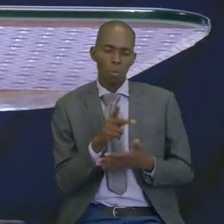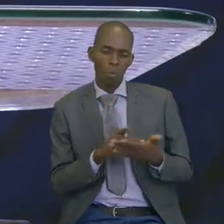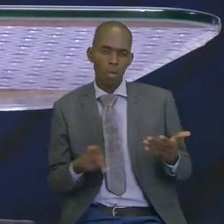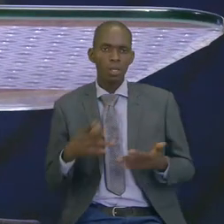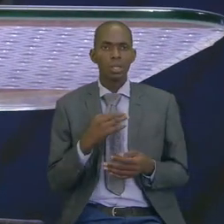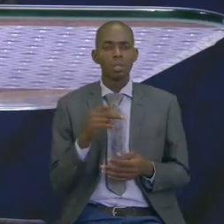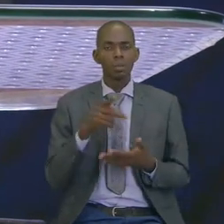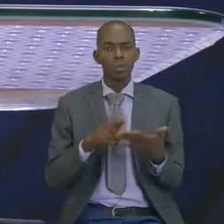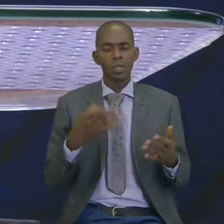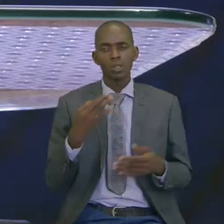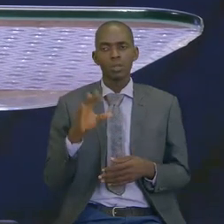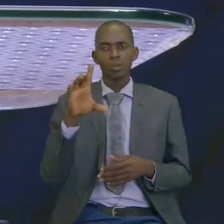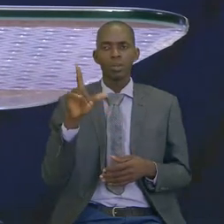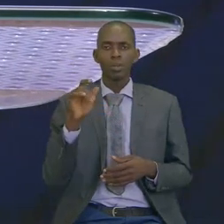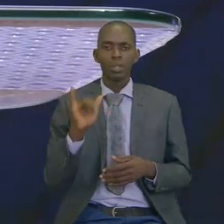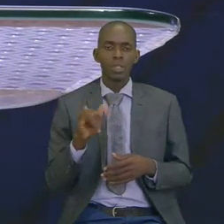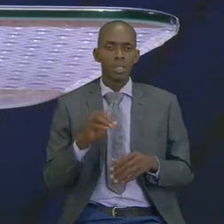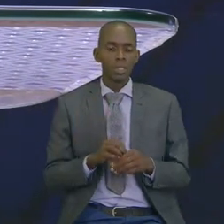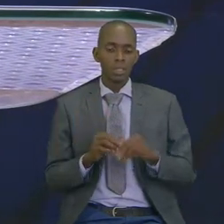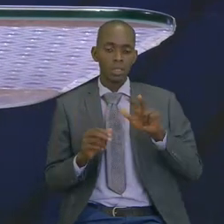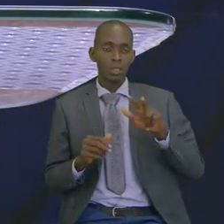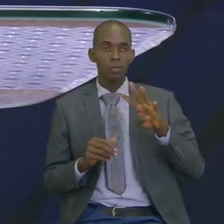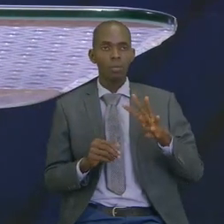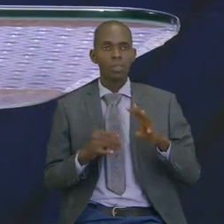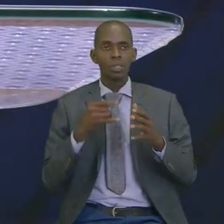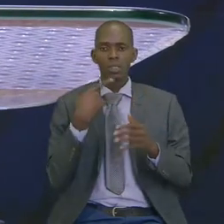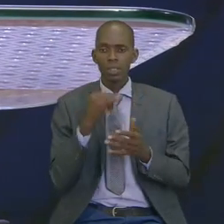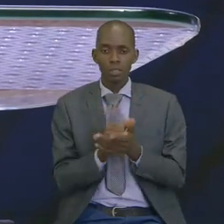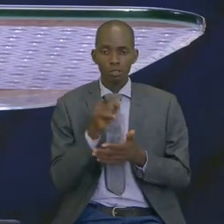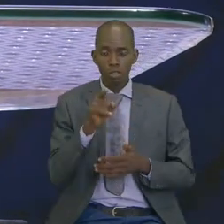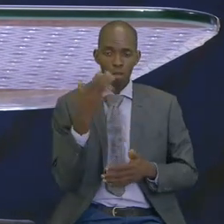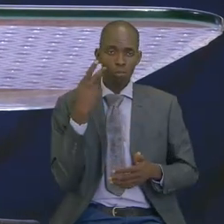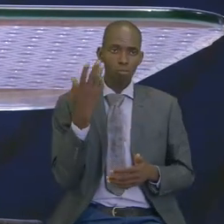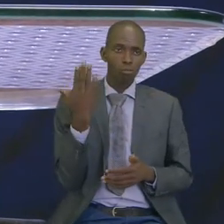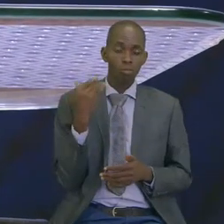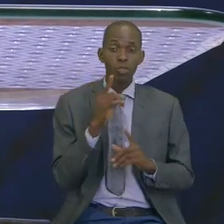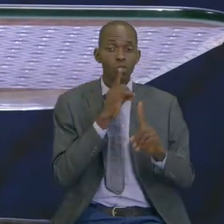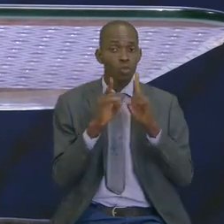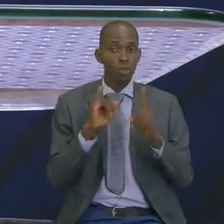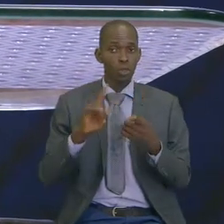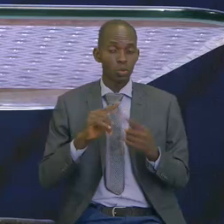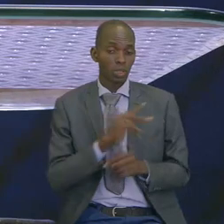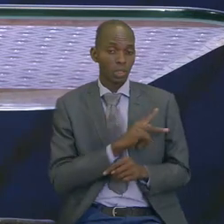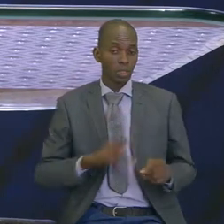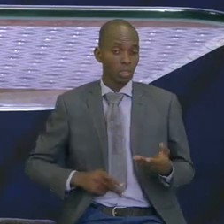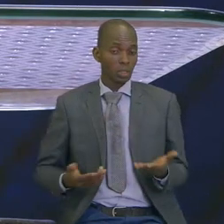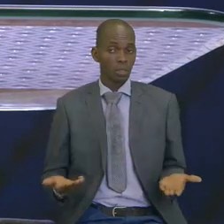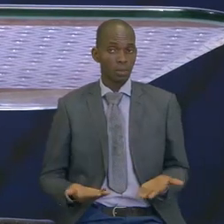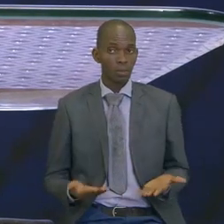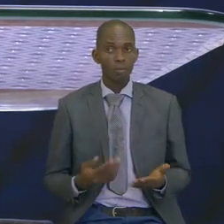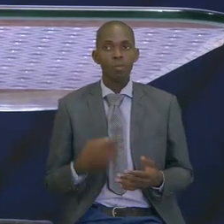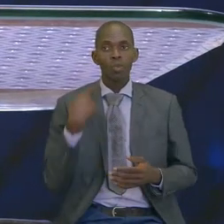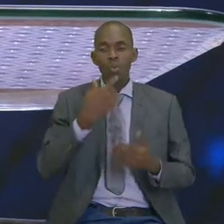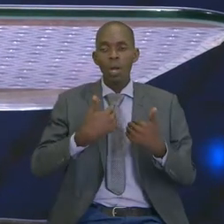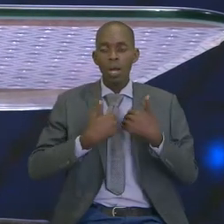clay. 34, in 34 it says, thou sawest, was talking to Nebuchadnezzar the king, who had the dream